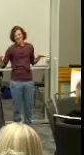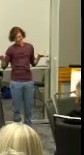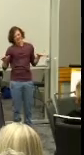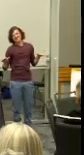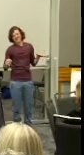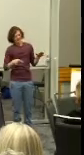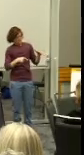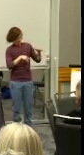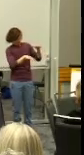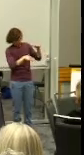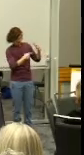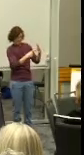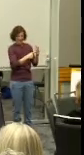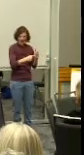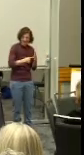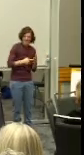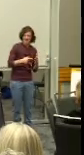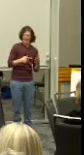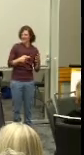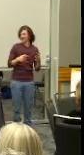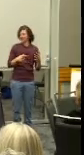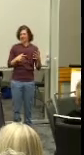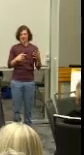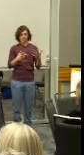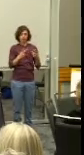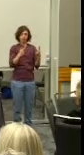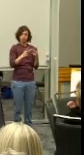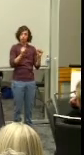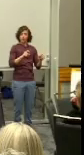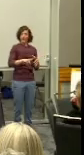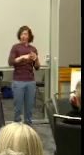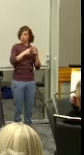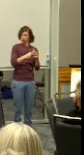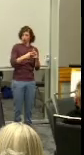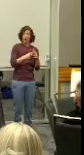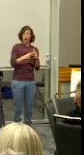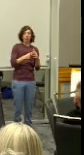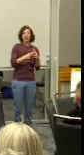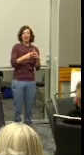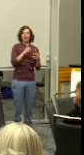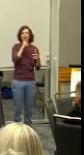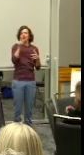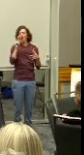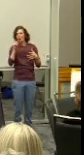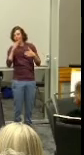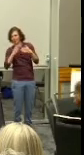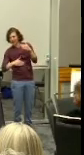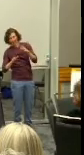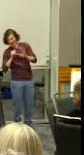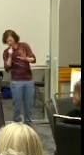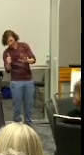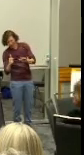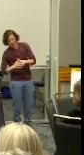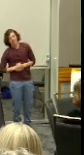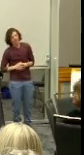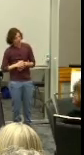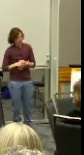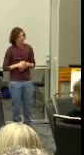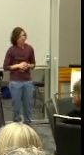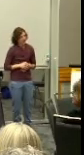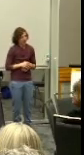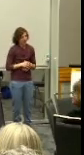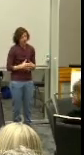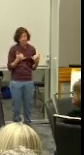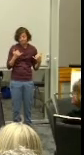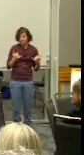are requiring a place to start as opposed to where we want to head. And so today, we want to